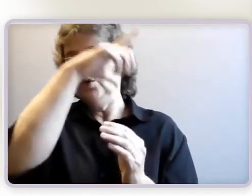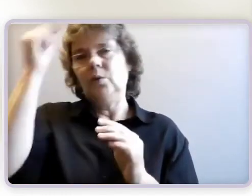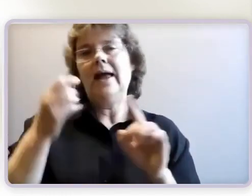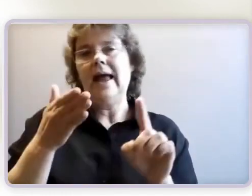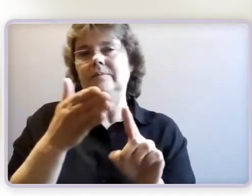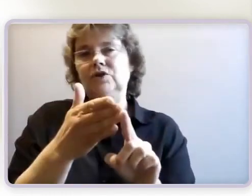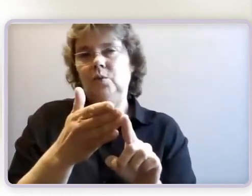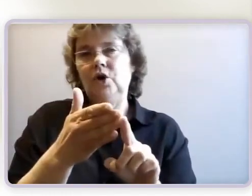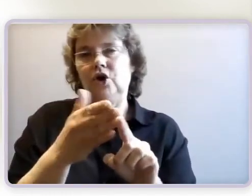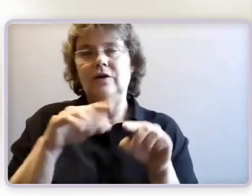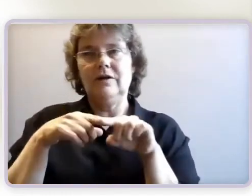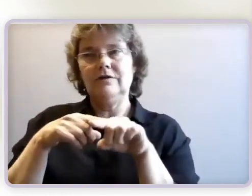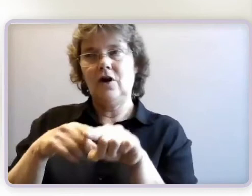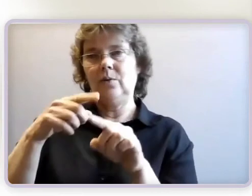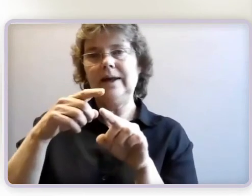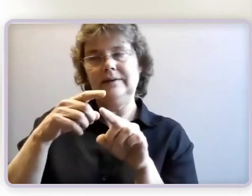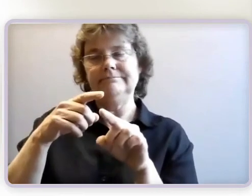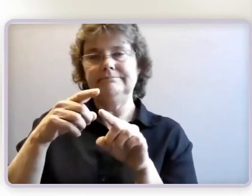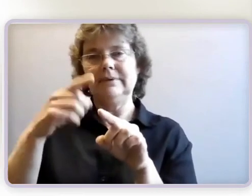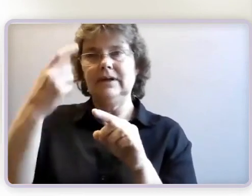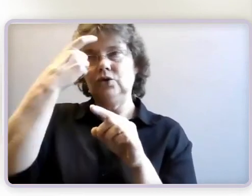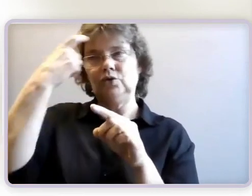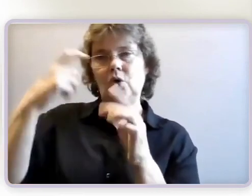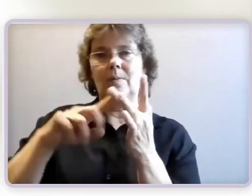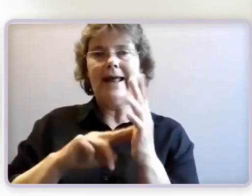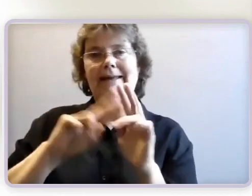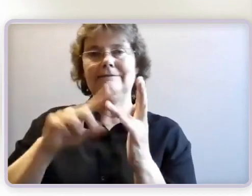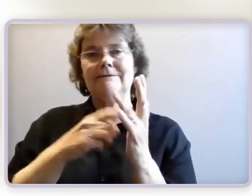And a lot of the questions on the referral form help us to